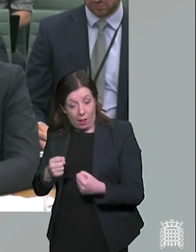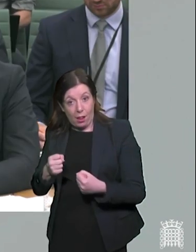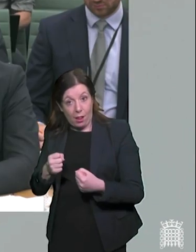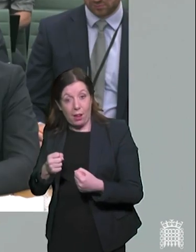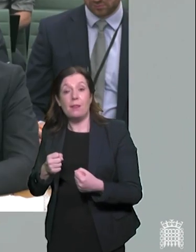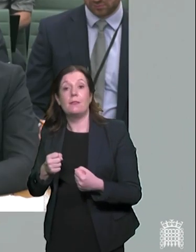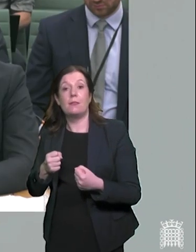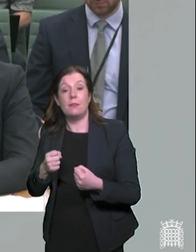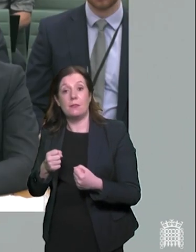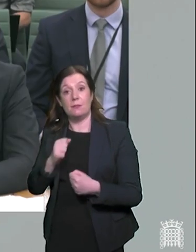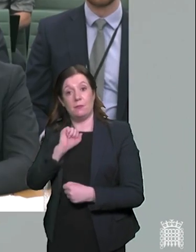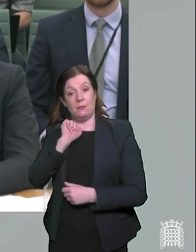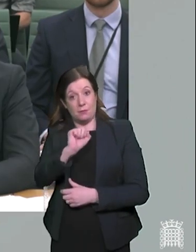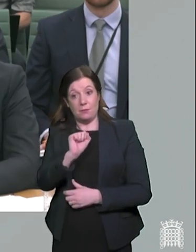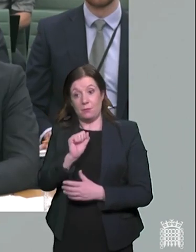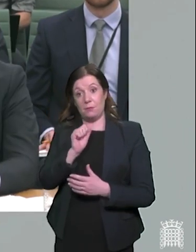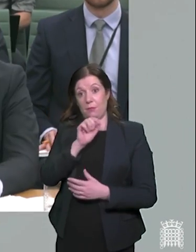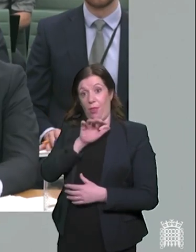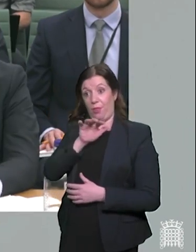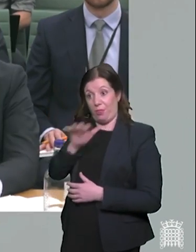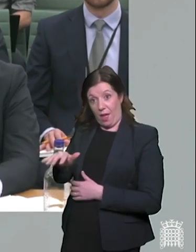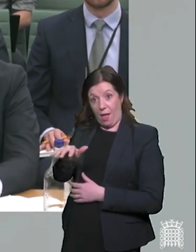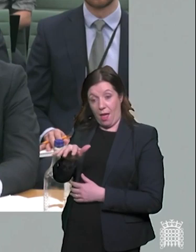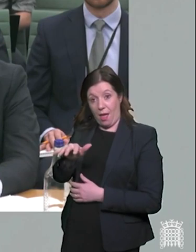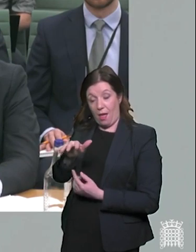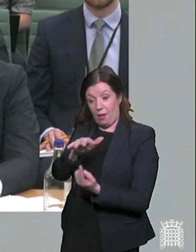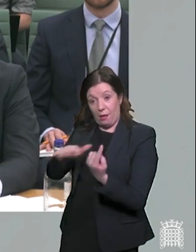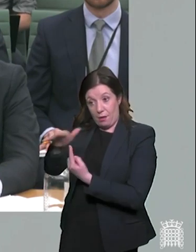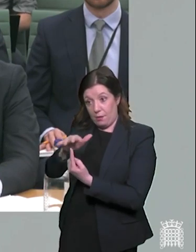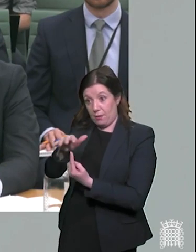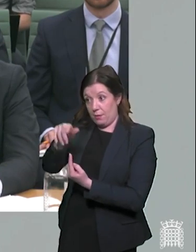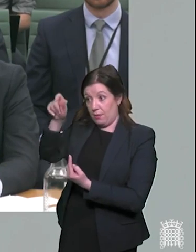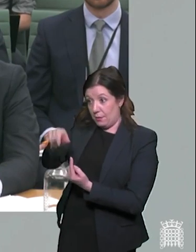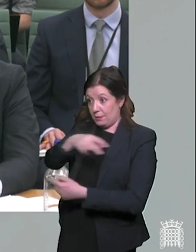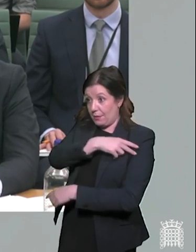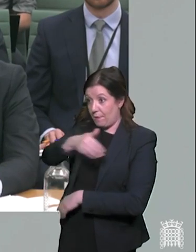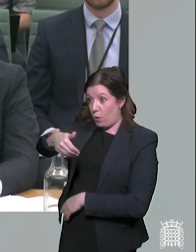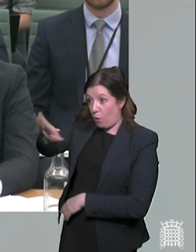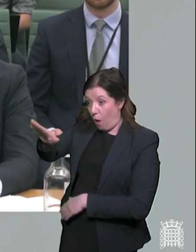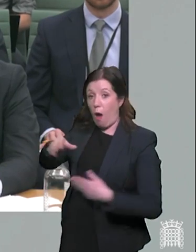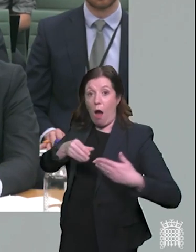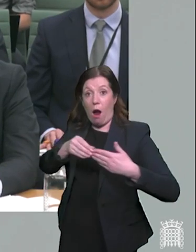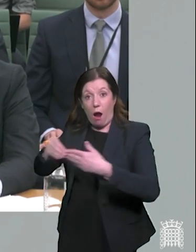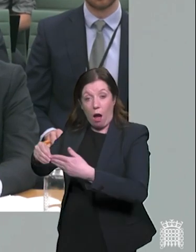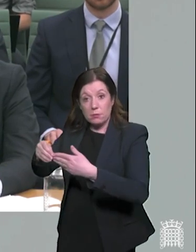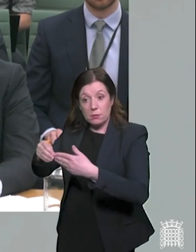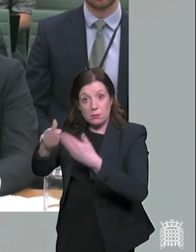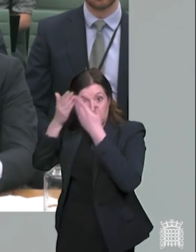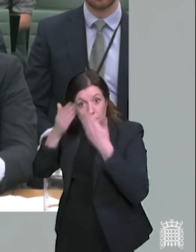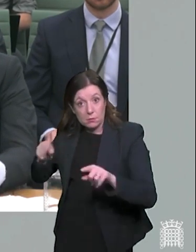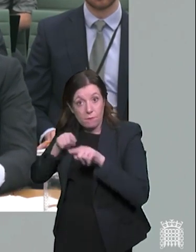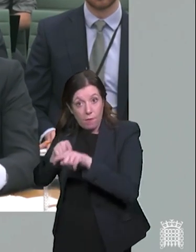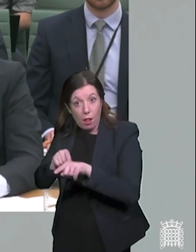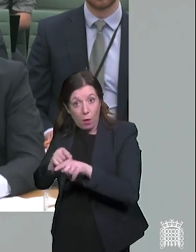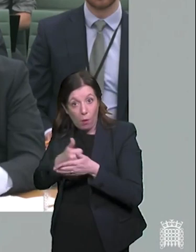certainly the case when you were present at gatherings to wish staff farewell that the guidance had been followed at all times?